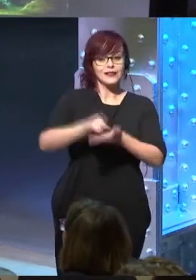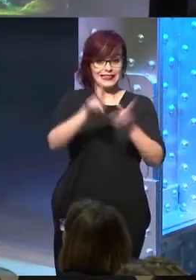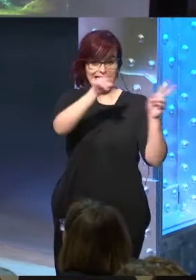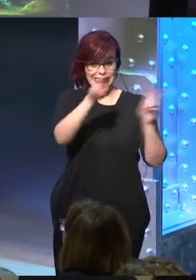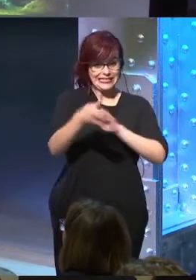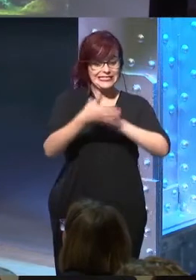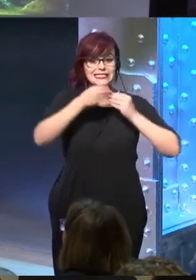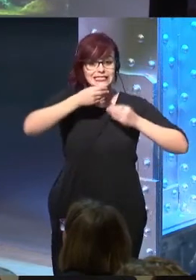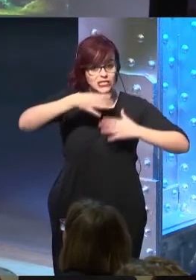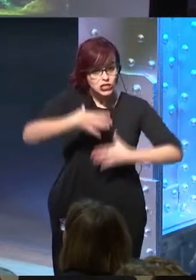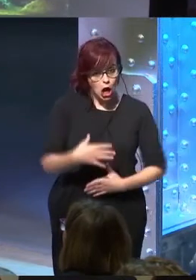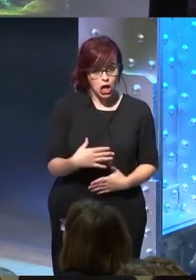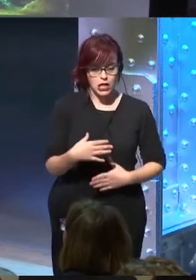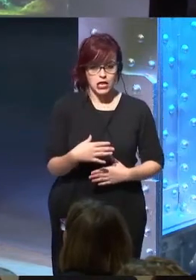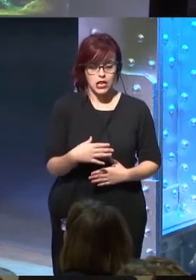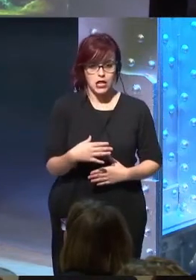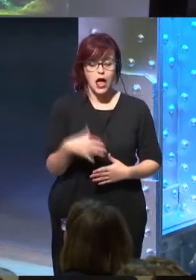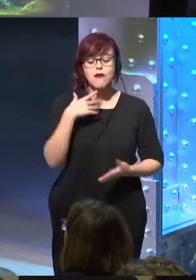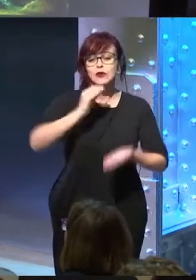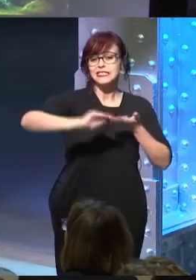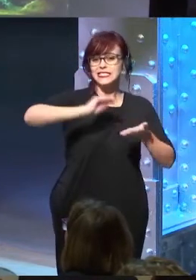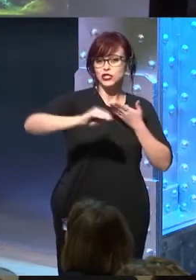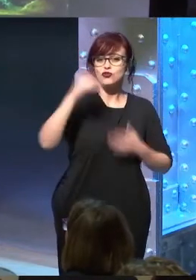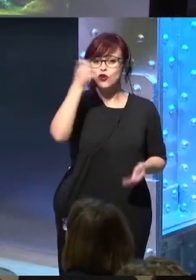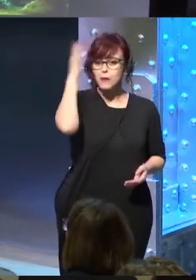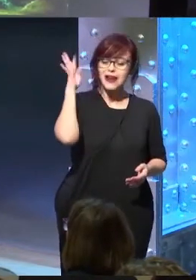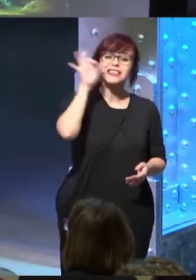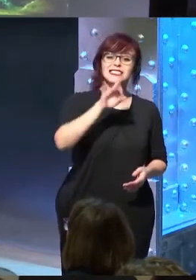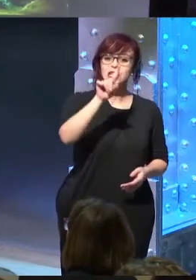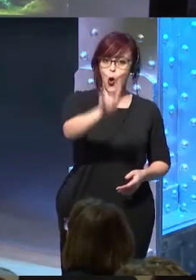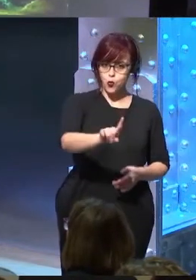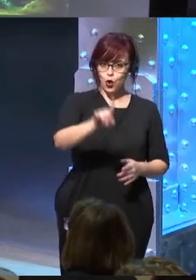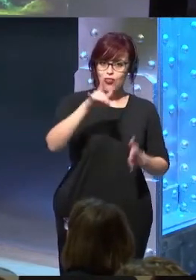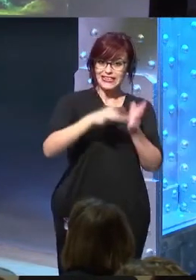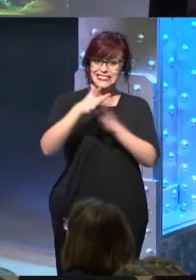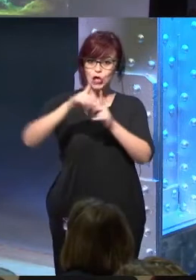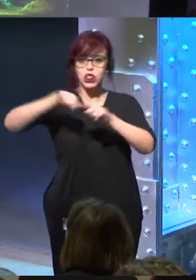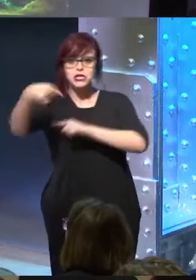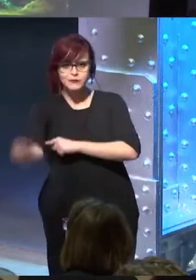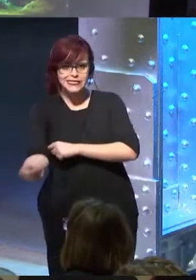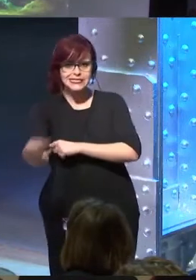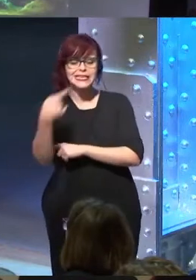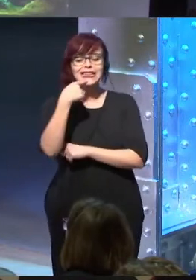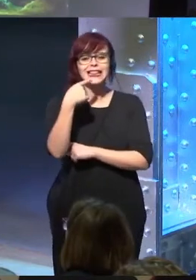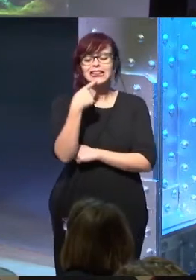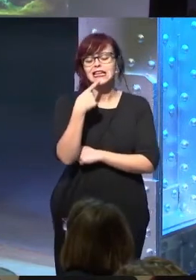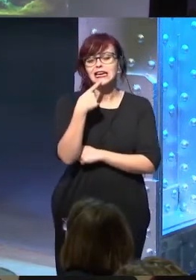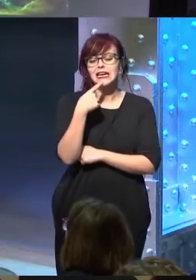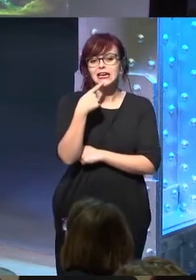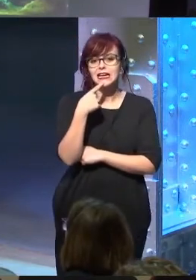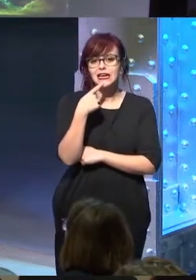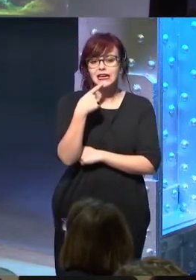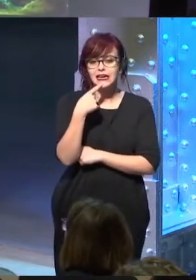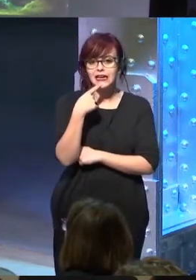century AD managed to find just 3 examples of, and I'm quoting,